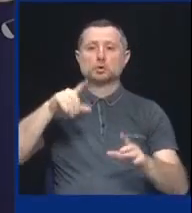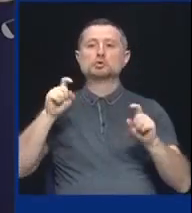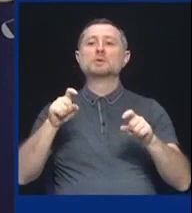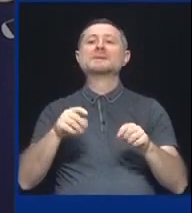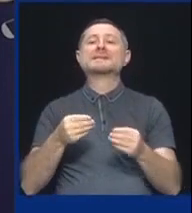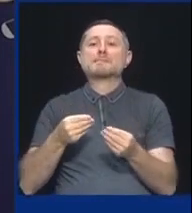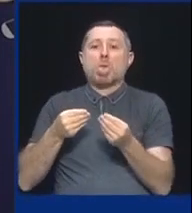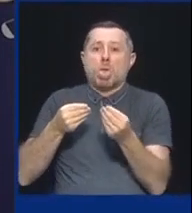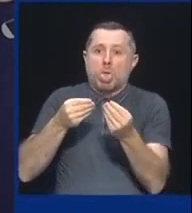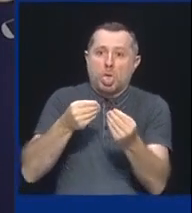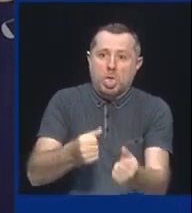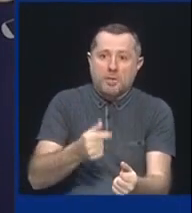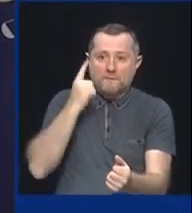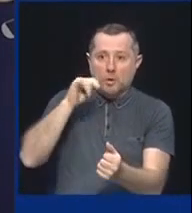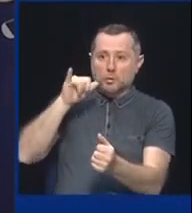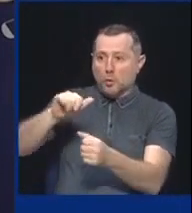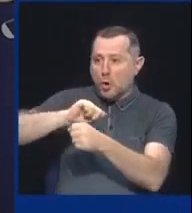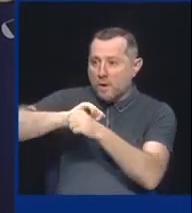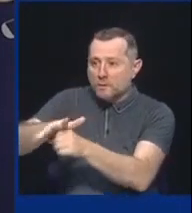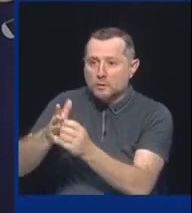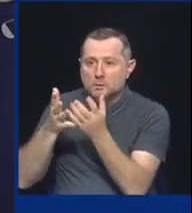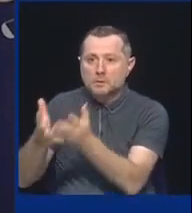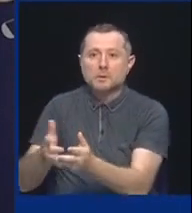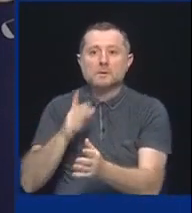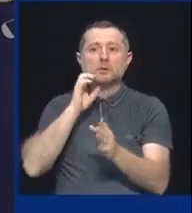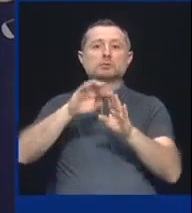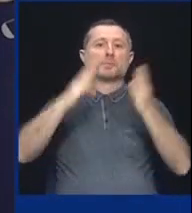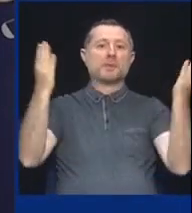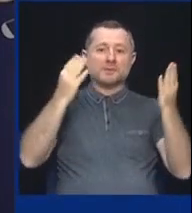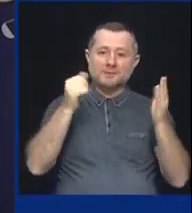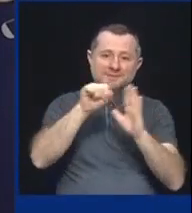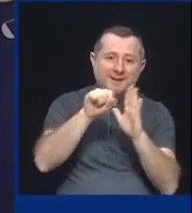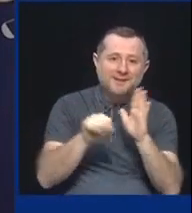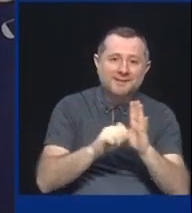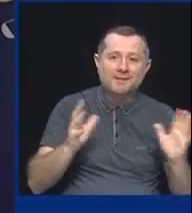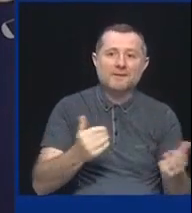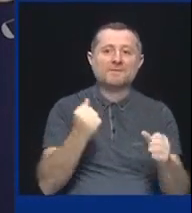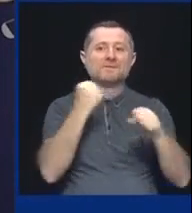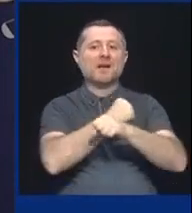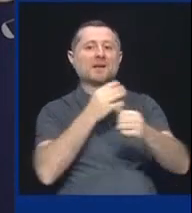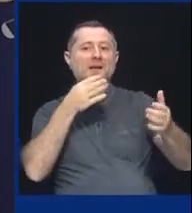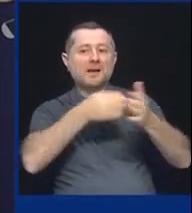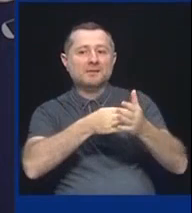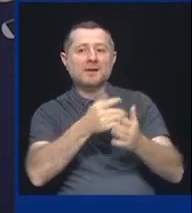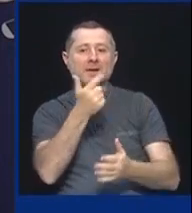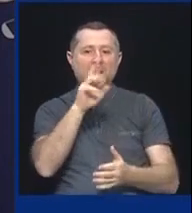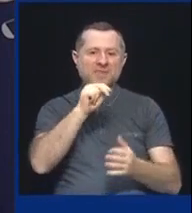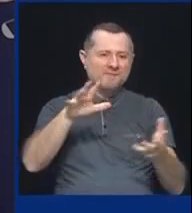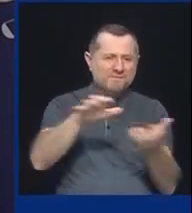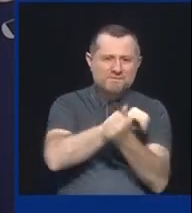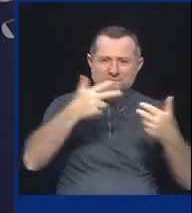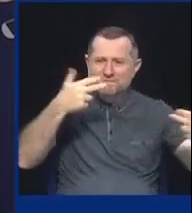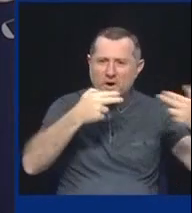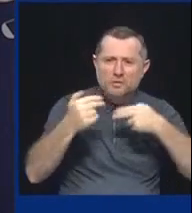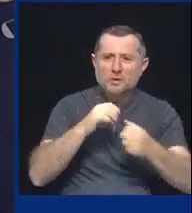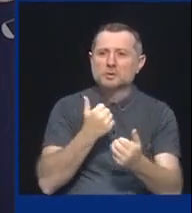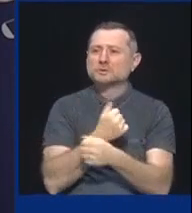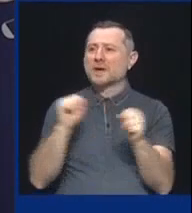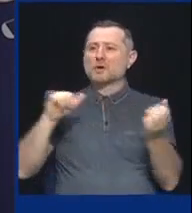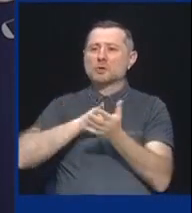upstate, fighting gun violence, and saving New York City. All that time would be